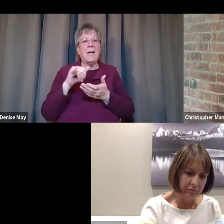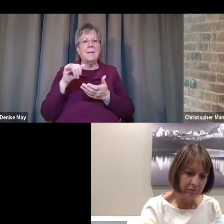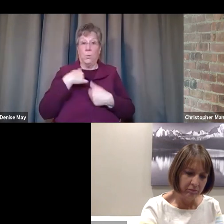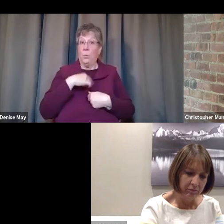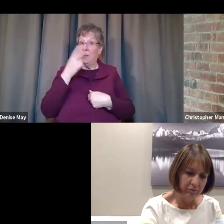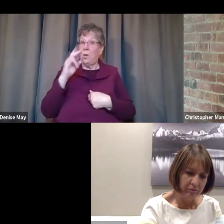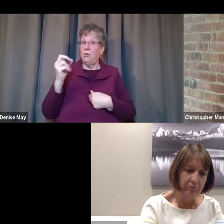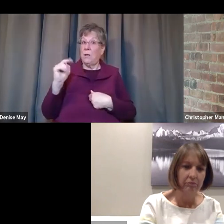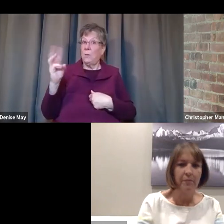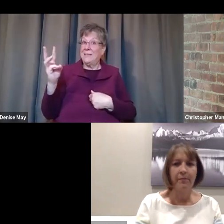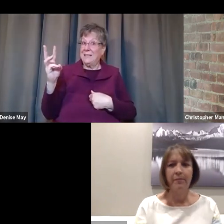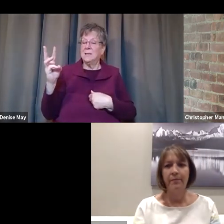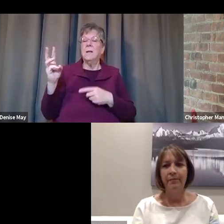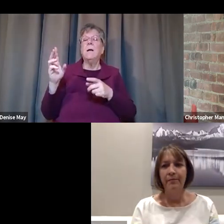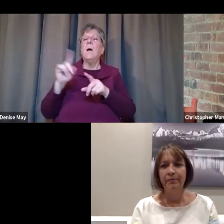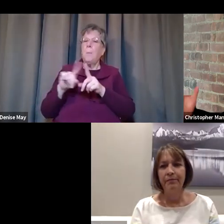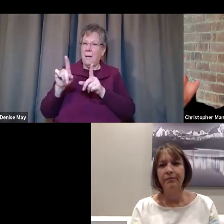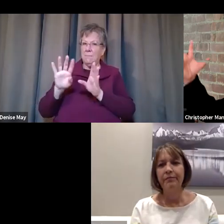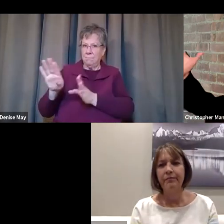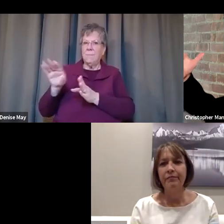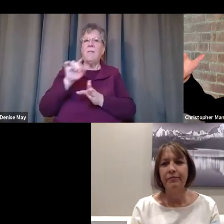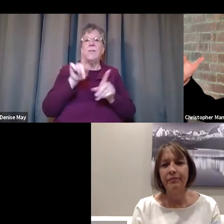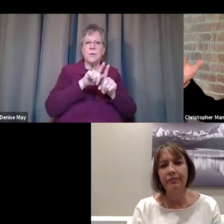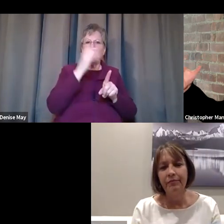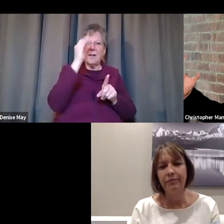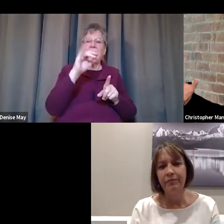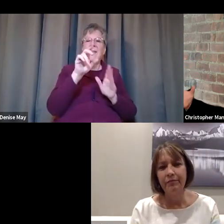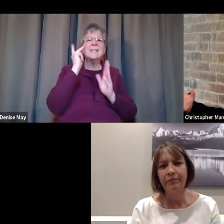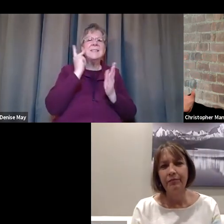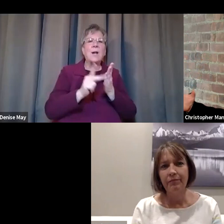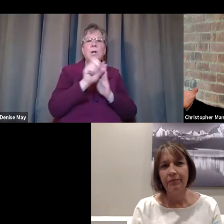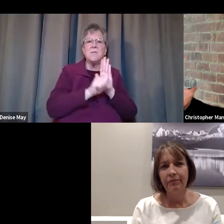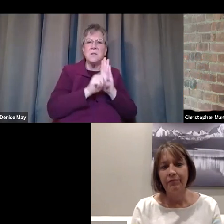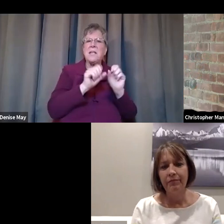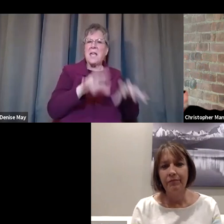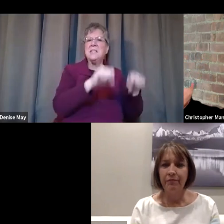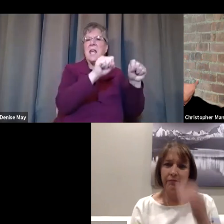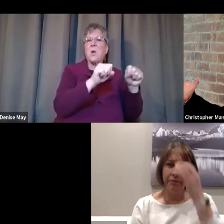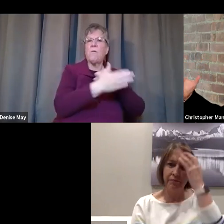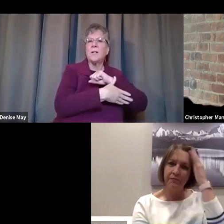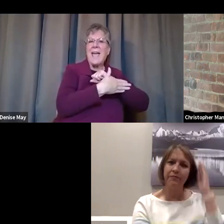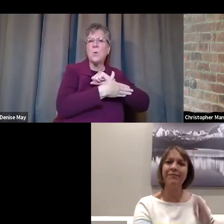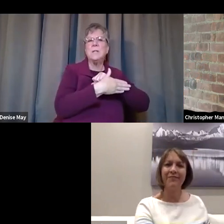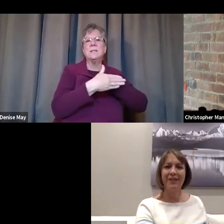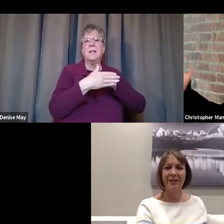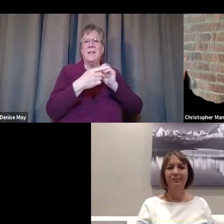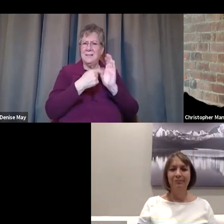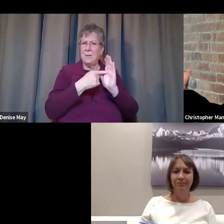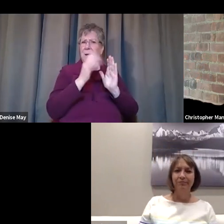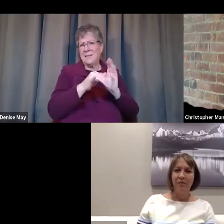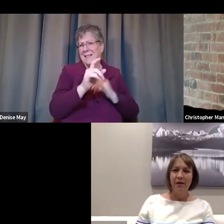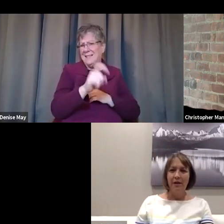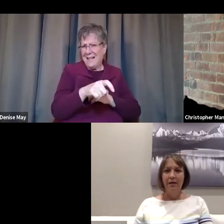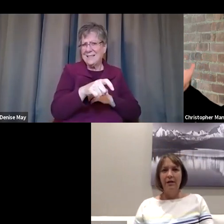6th, but there's also this idea that, secretaries of state can take over counties. Sometimes that's necessary